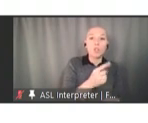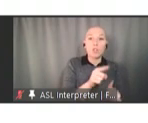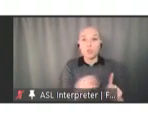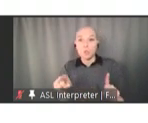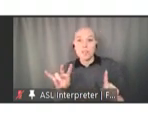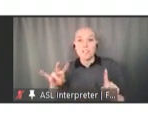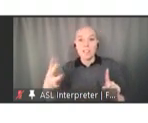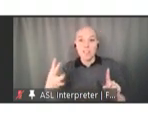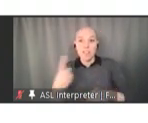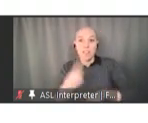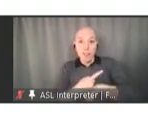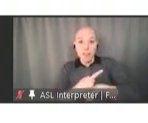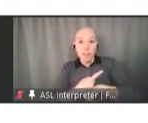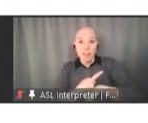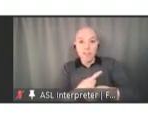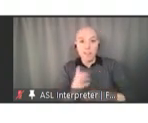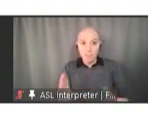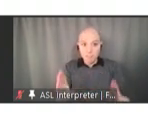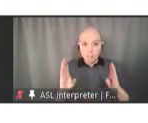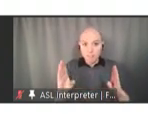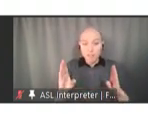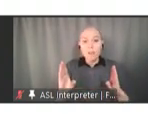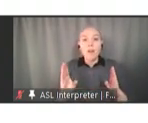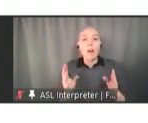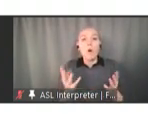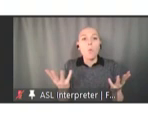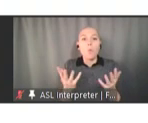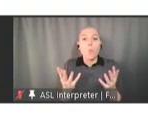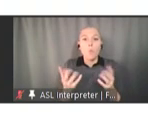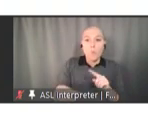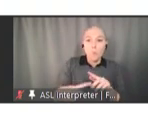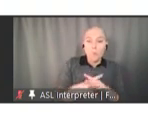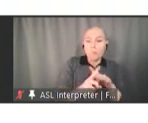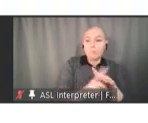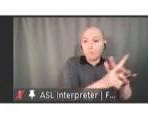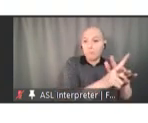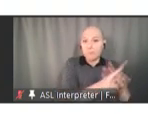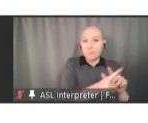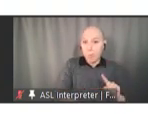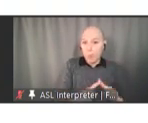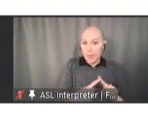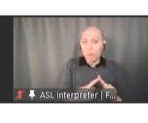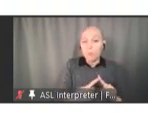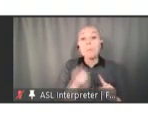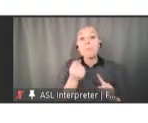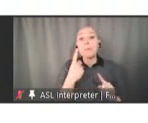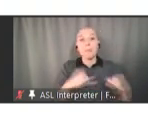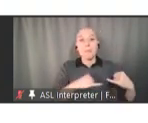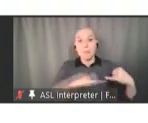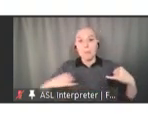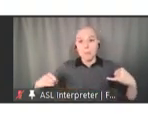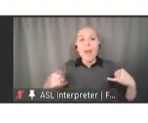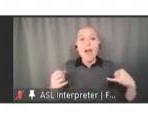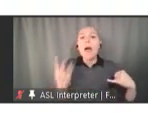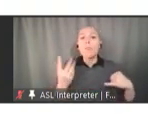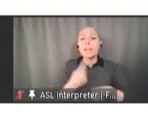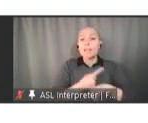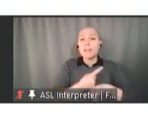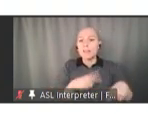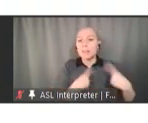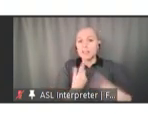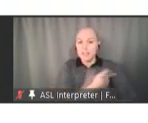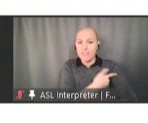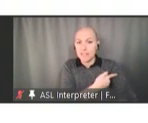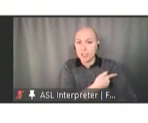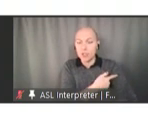of Pfizer-BioNTech vaccination, with days since vaccination on the x-axis. For both dose